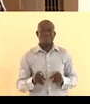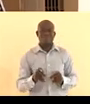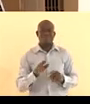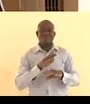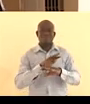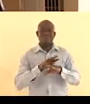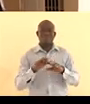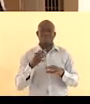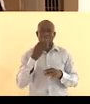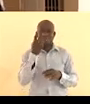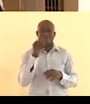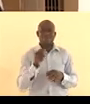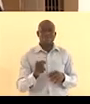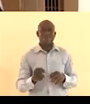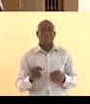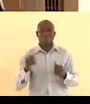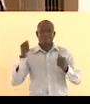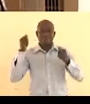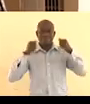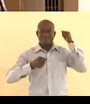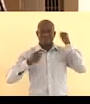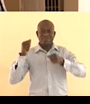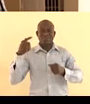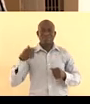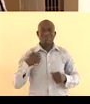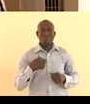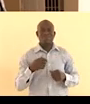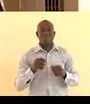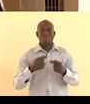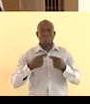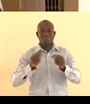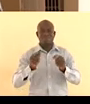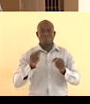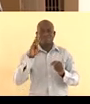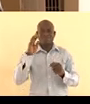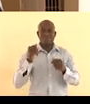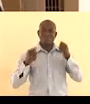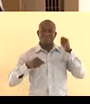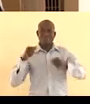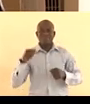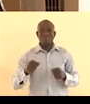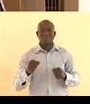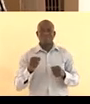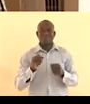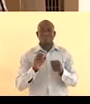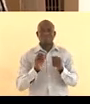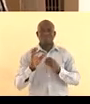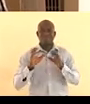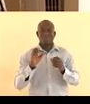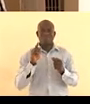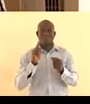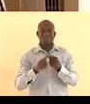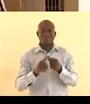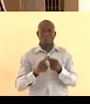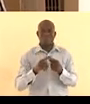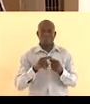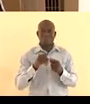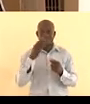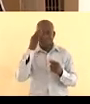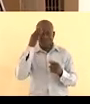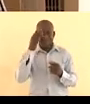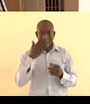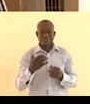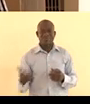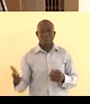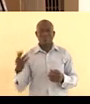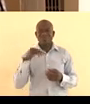go do, good now. So that is the challenge. We try by our action, by our conduct, by whenever we're in a forum, we say that